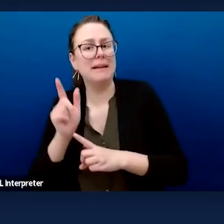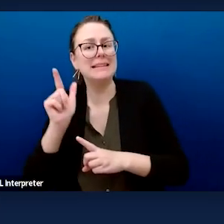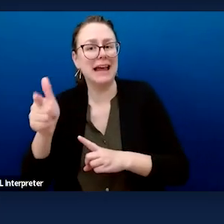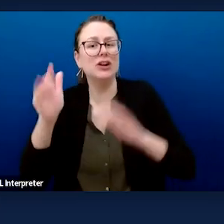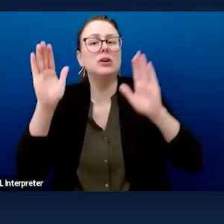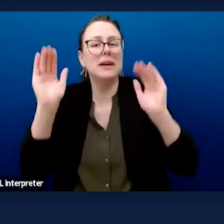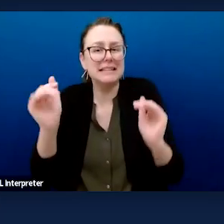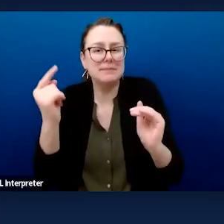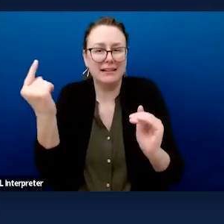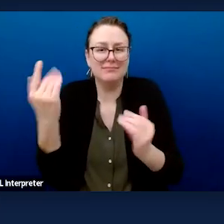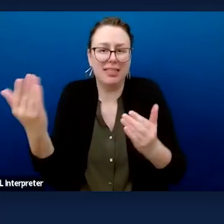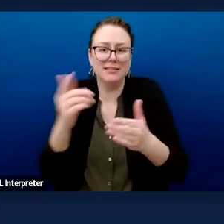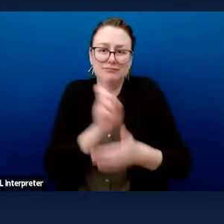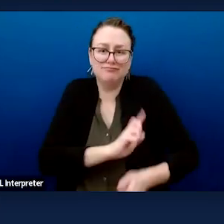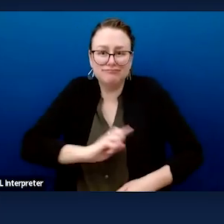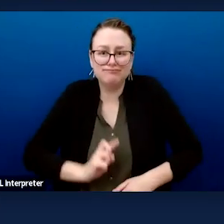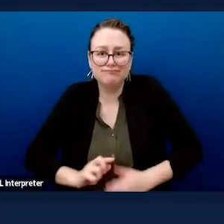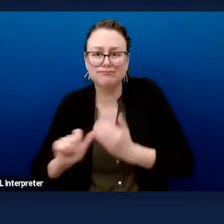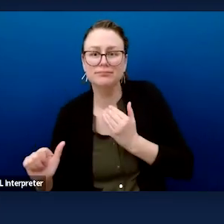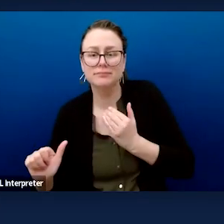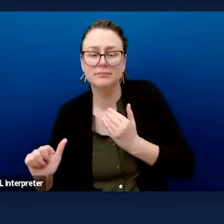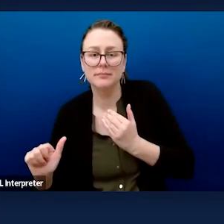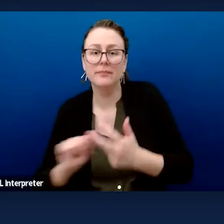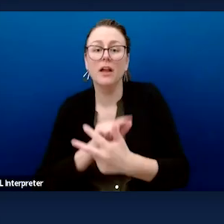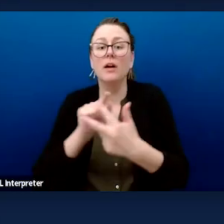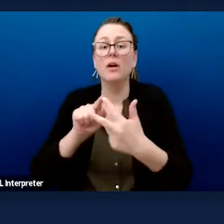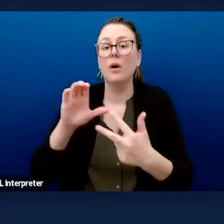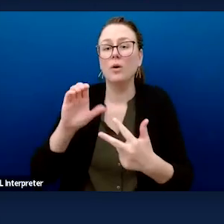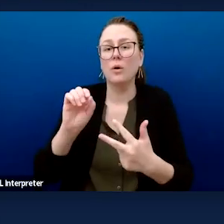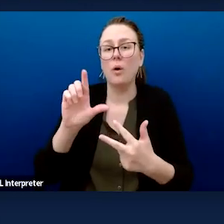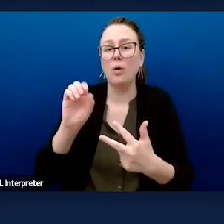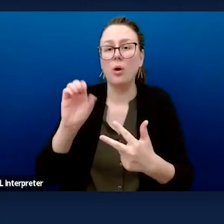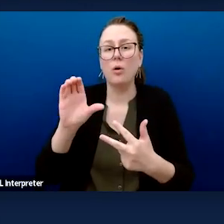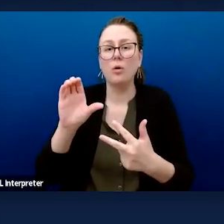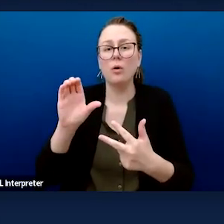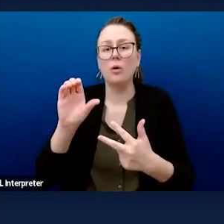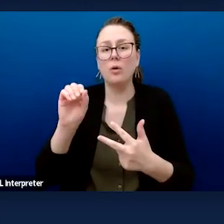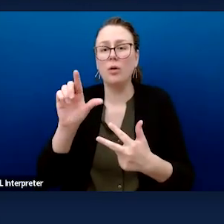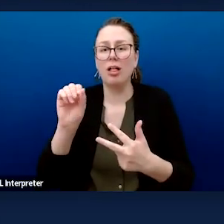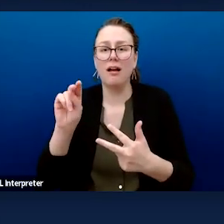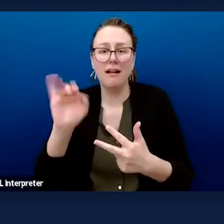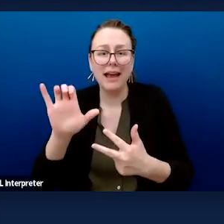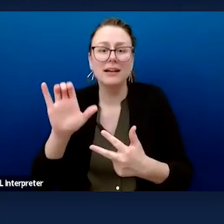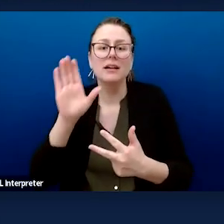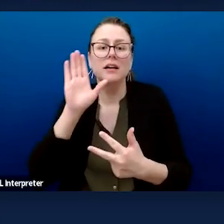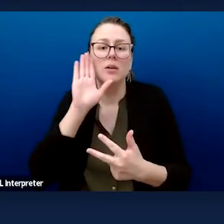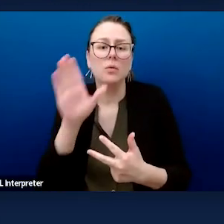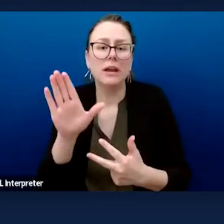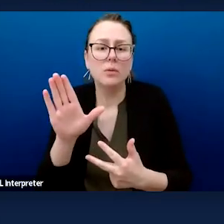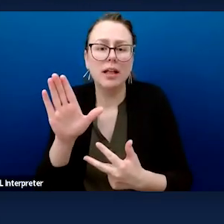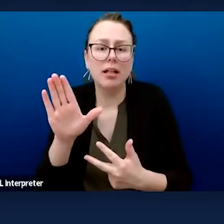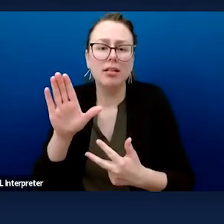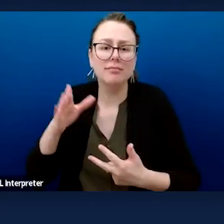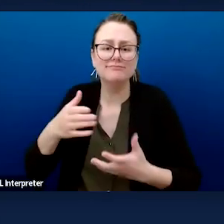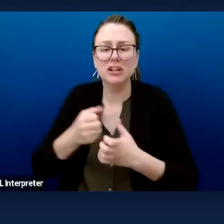The colocolic is when we bulk stool so that it stretches the colon and helps move things through. And that